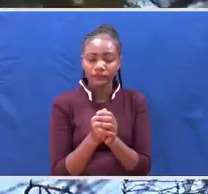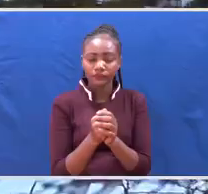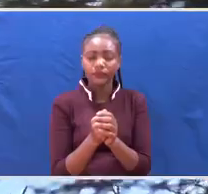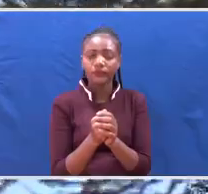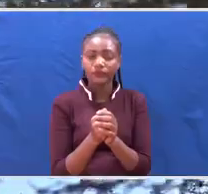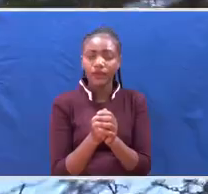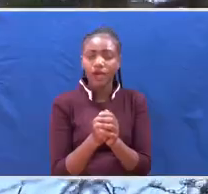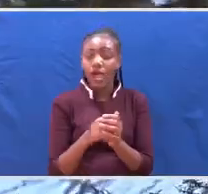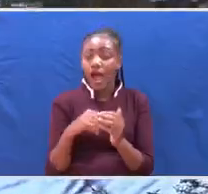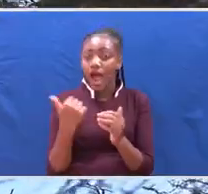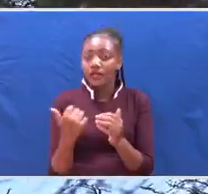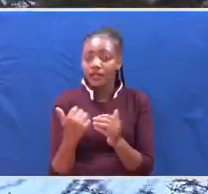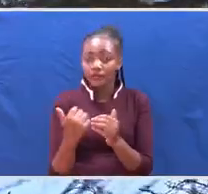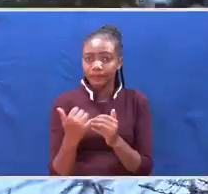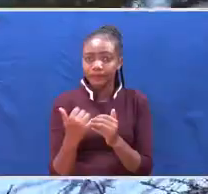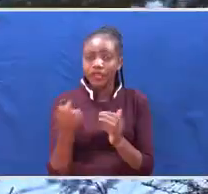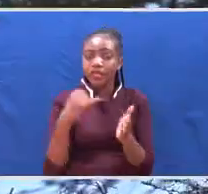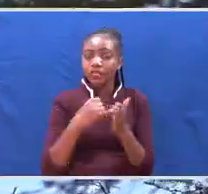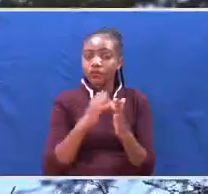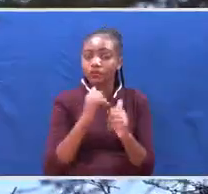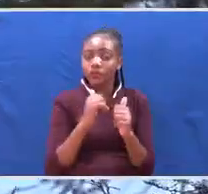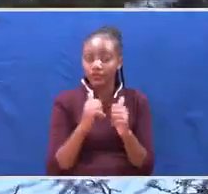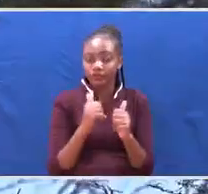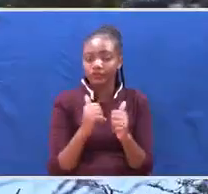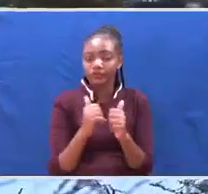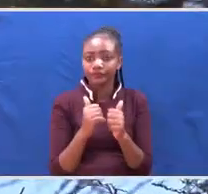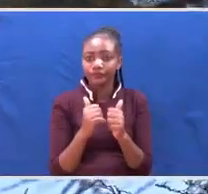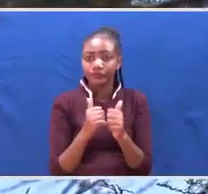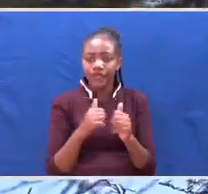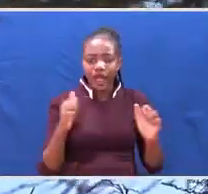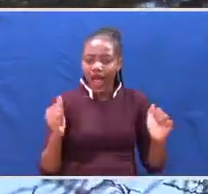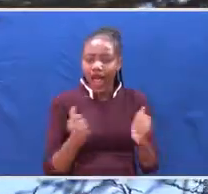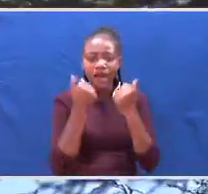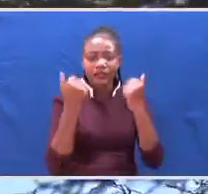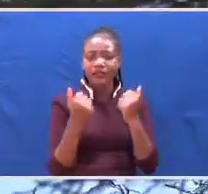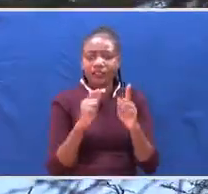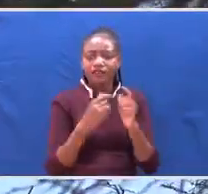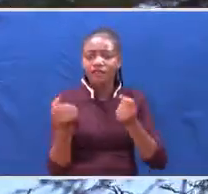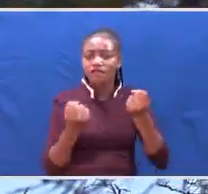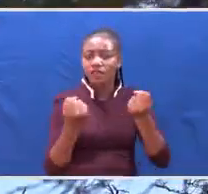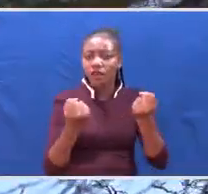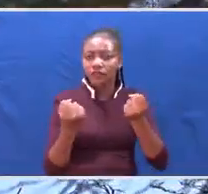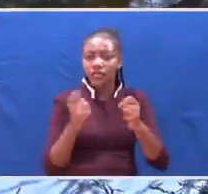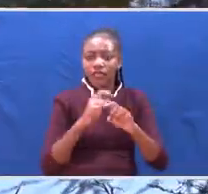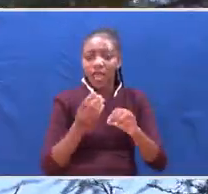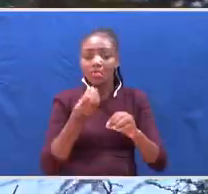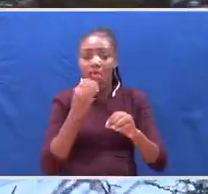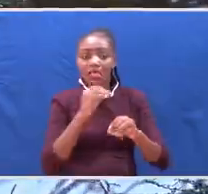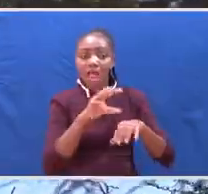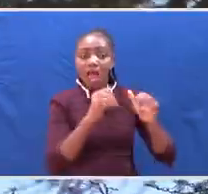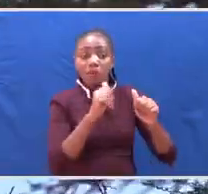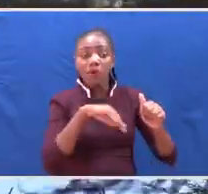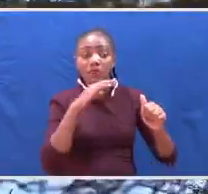decline. Other hazards include being hit by speeding cars as they feed on carcasses along the road,